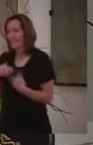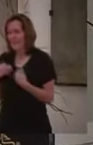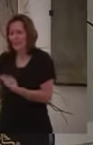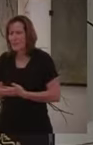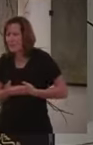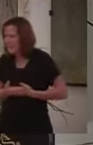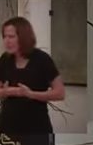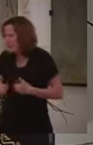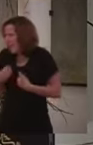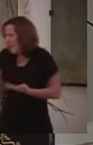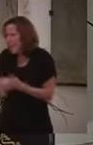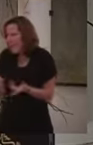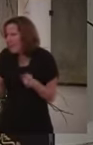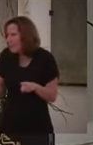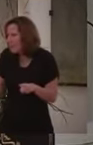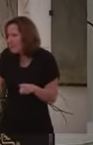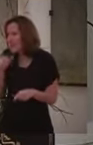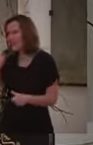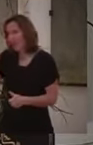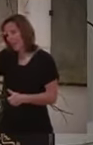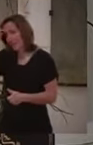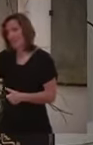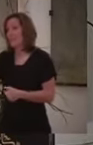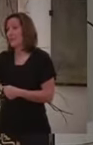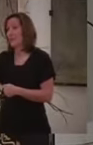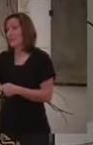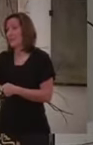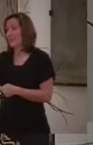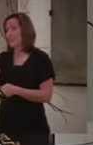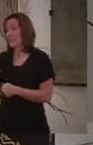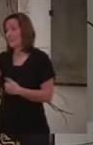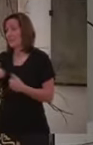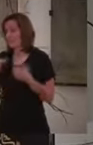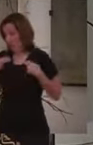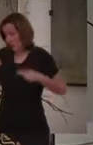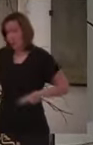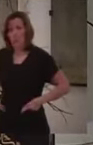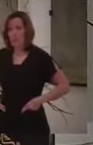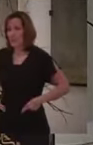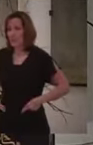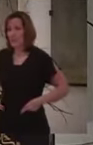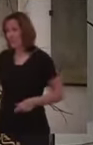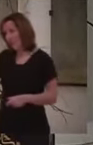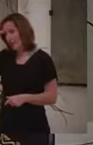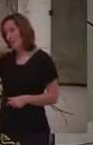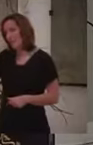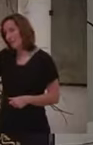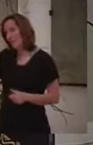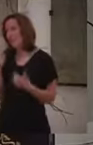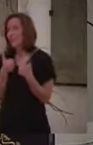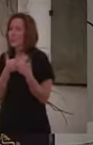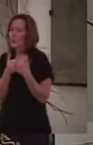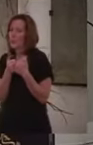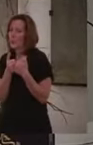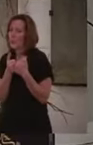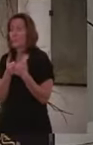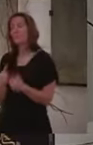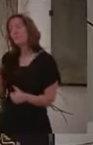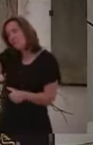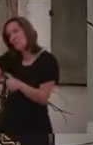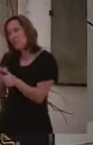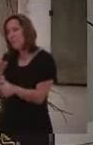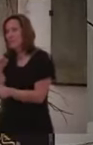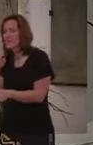child? Not because of biological likelihood, not because of romantic activities.